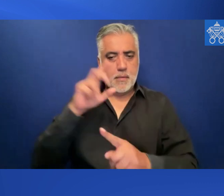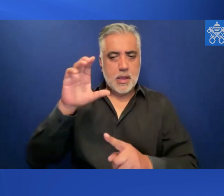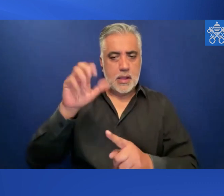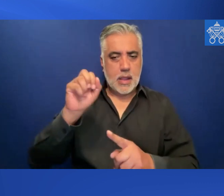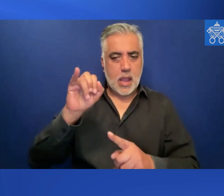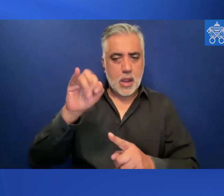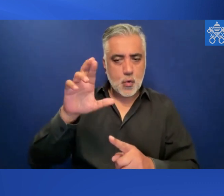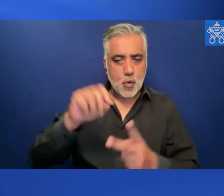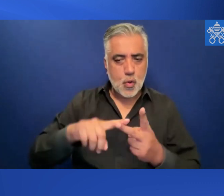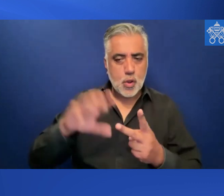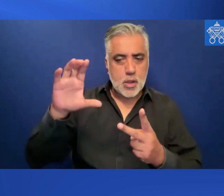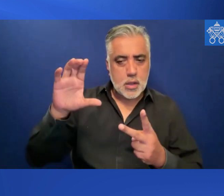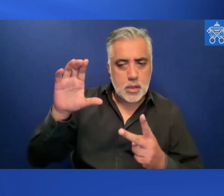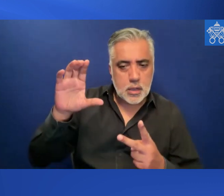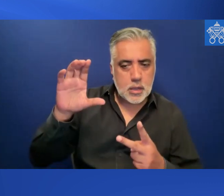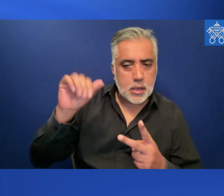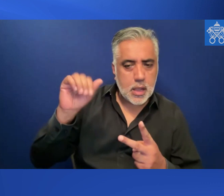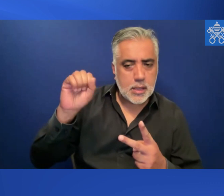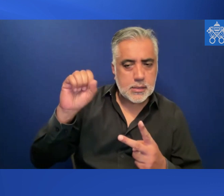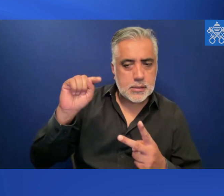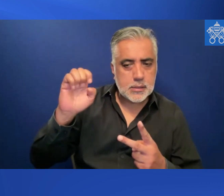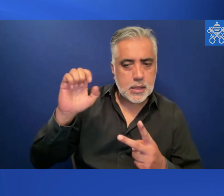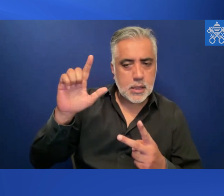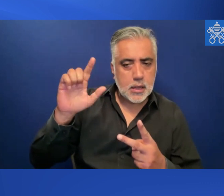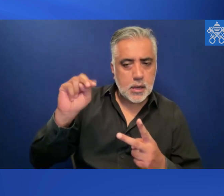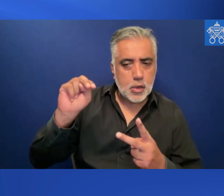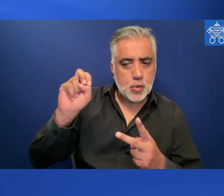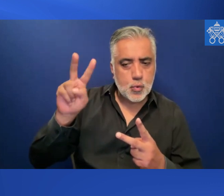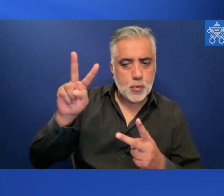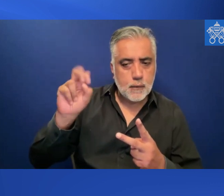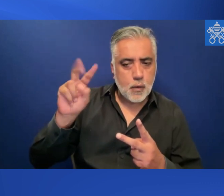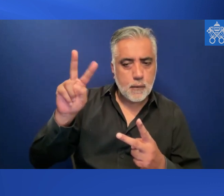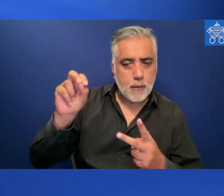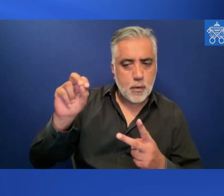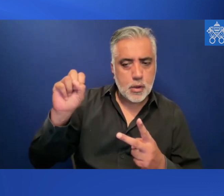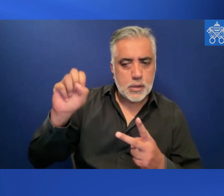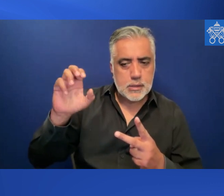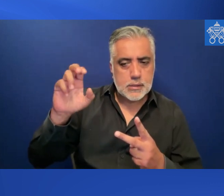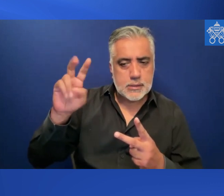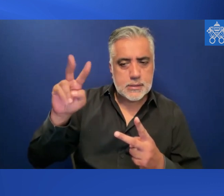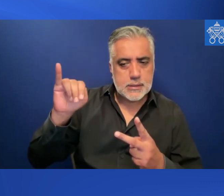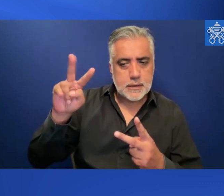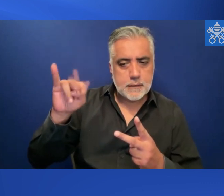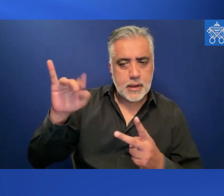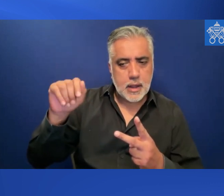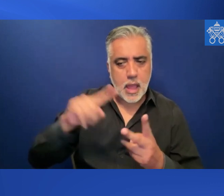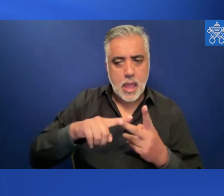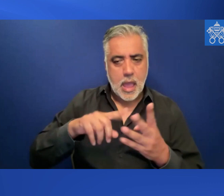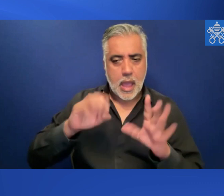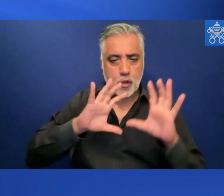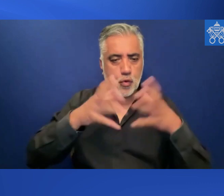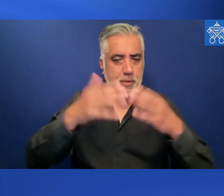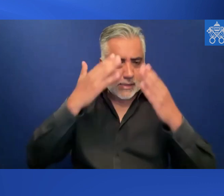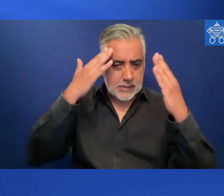people from Cairo, and their sisters of the Holy Redemptor, Redemptor